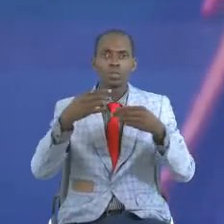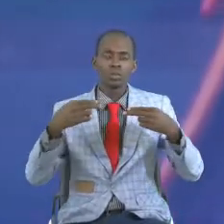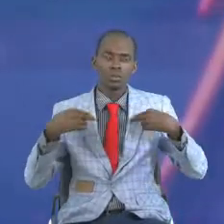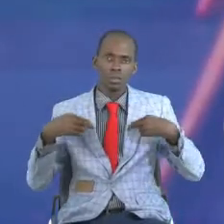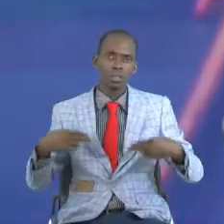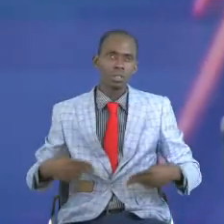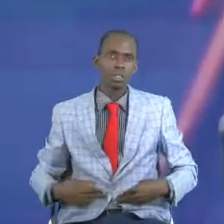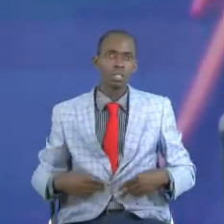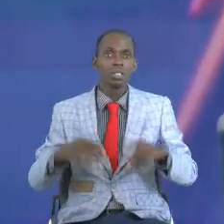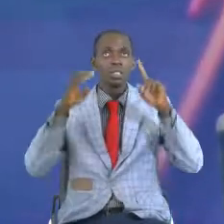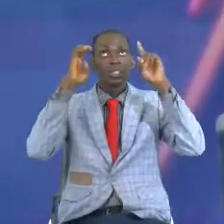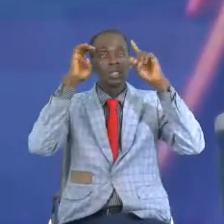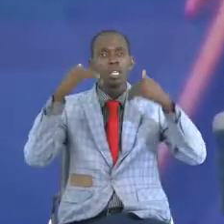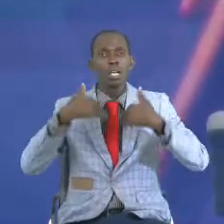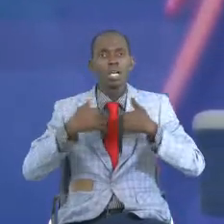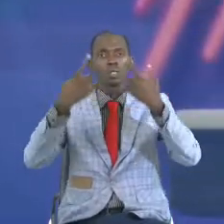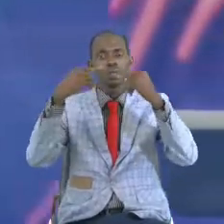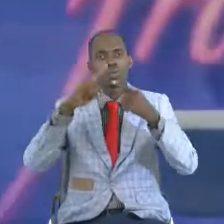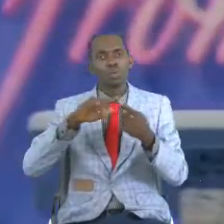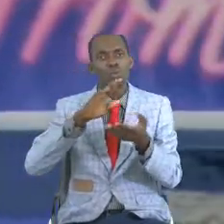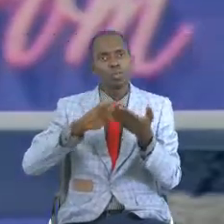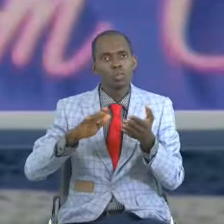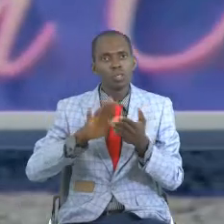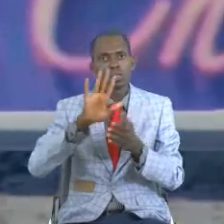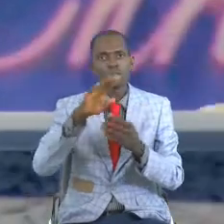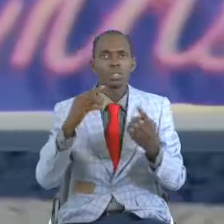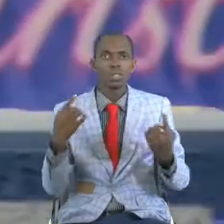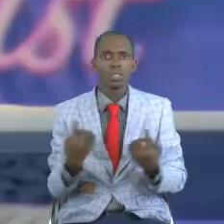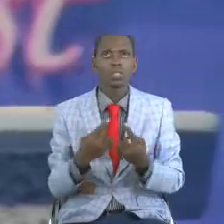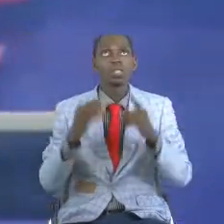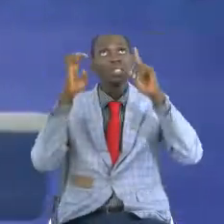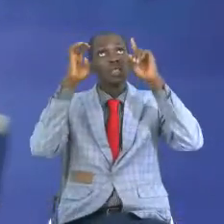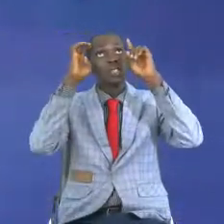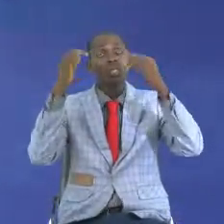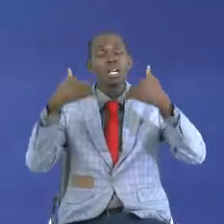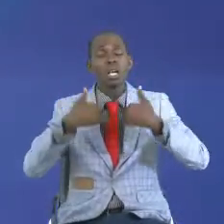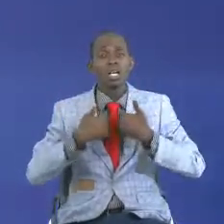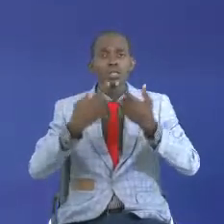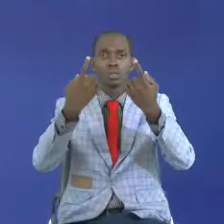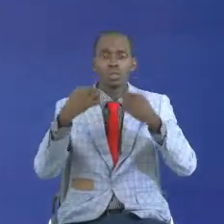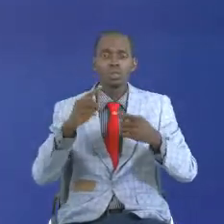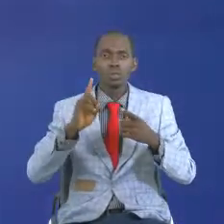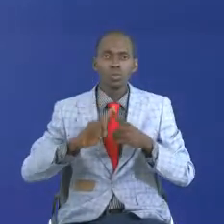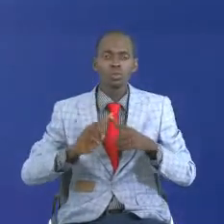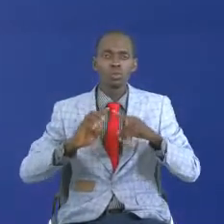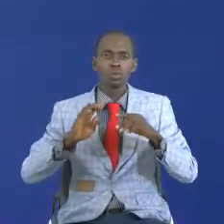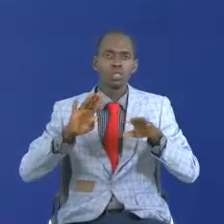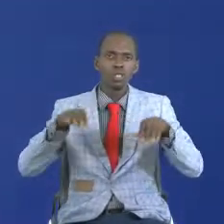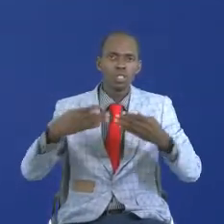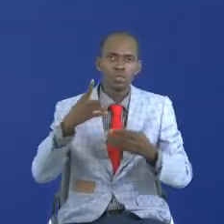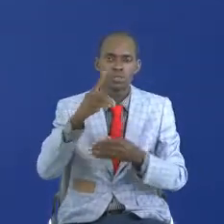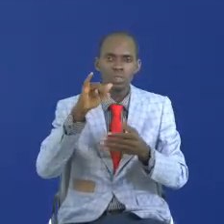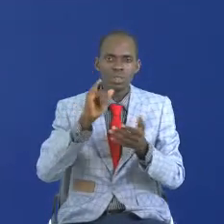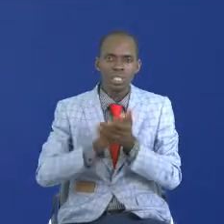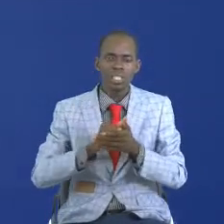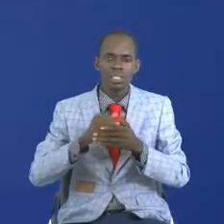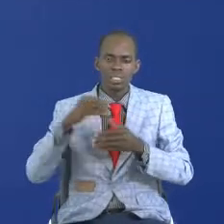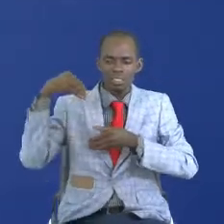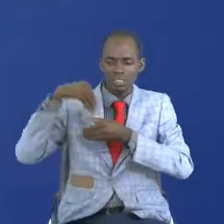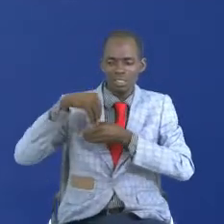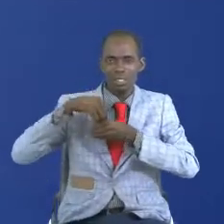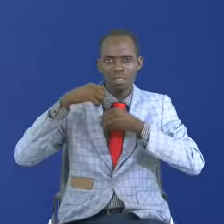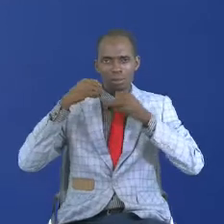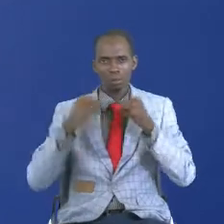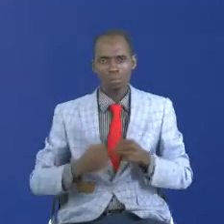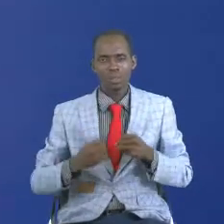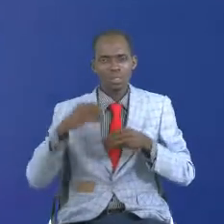to forgive your sin. He has come to give you the inner strength and the inner power.